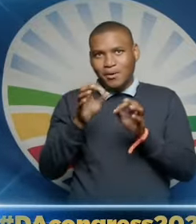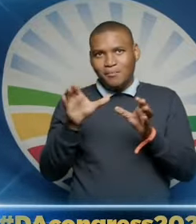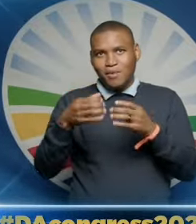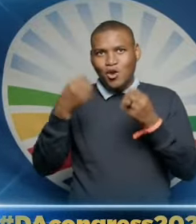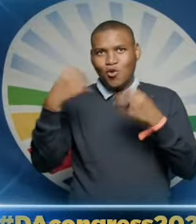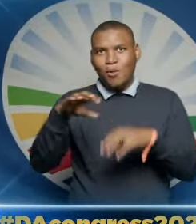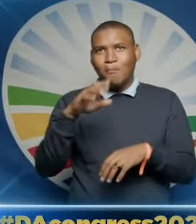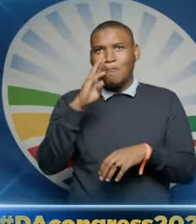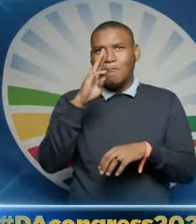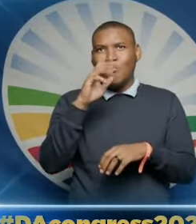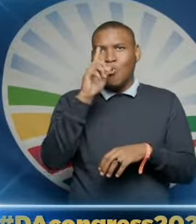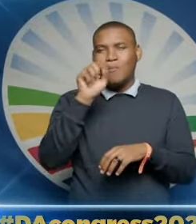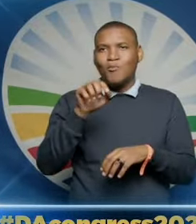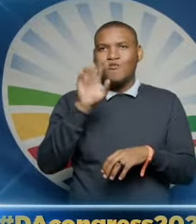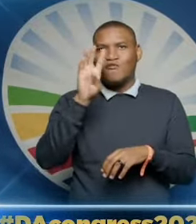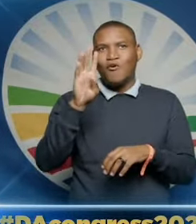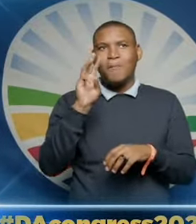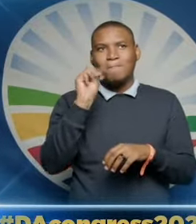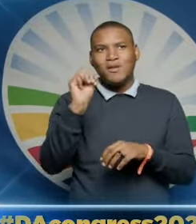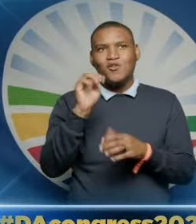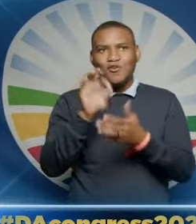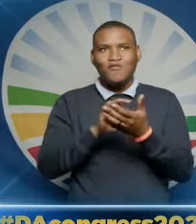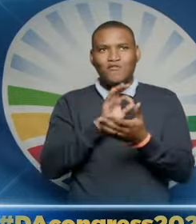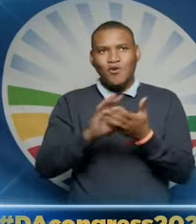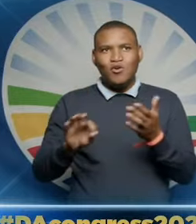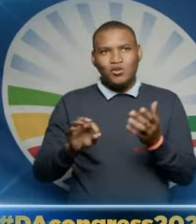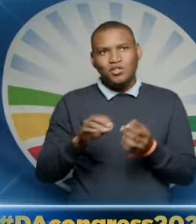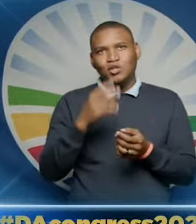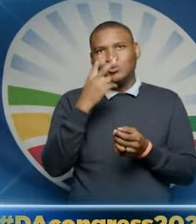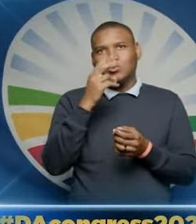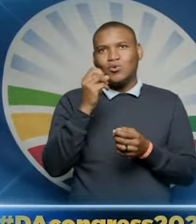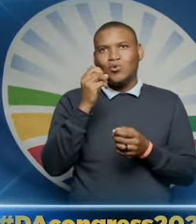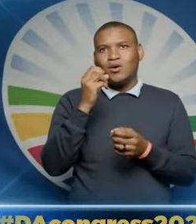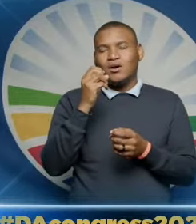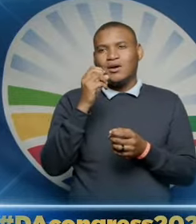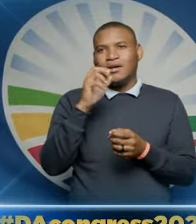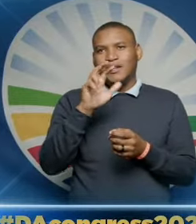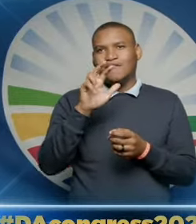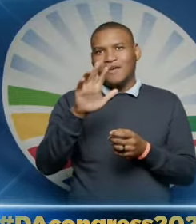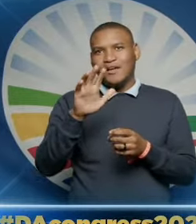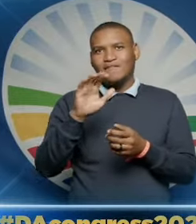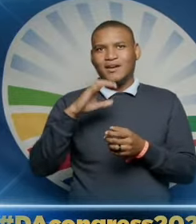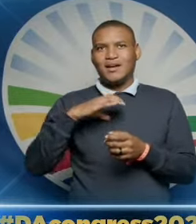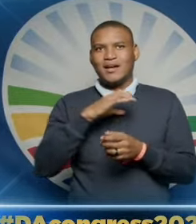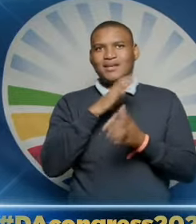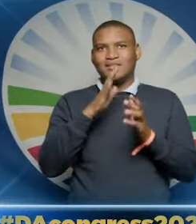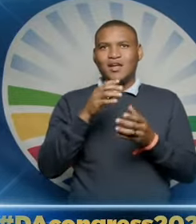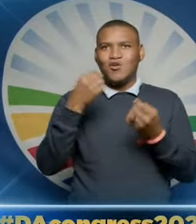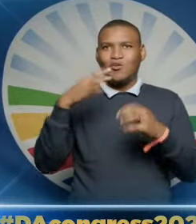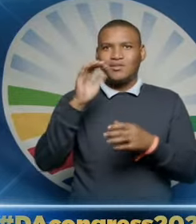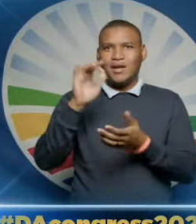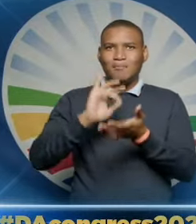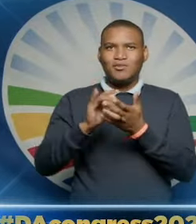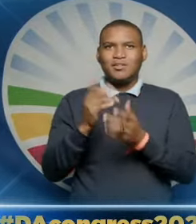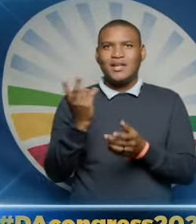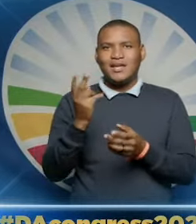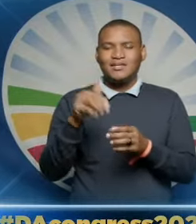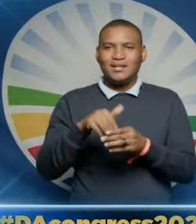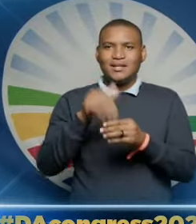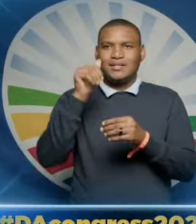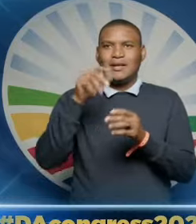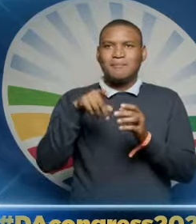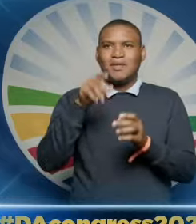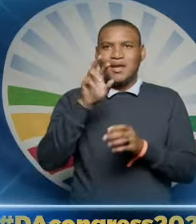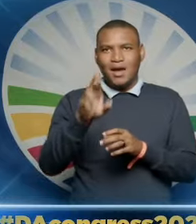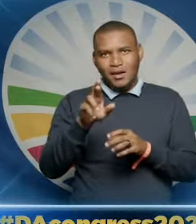than 1.4 million votes, and a total of 285 of our councillors lost their positions as elected public reps